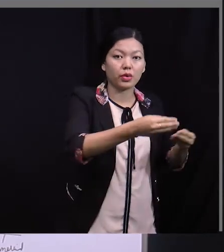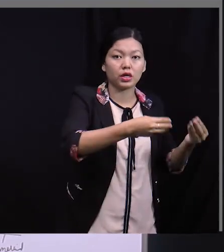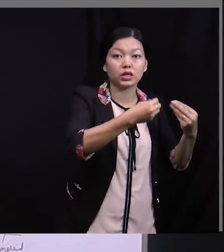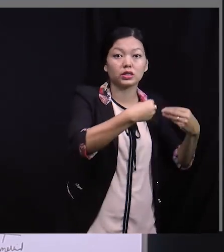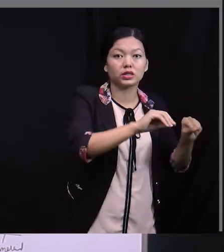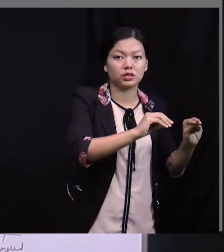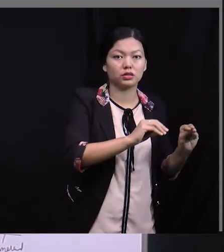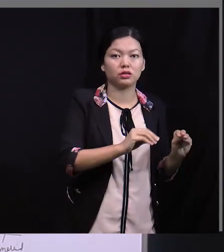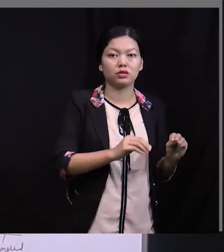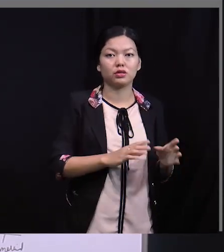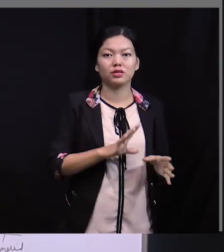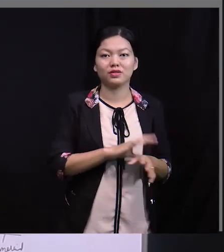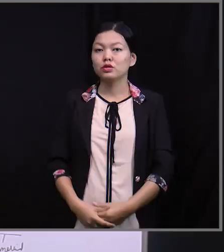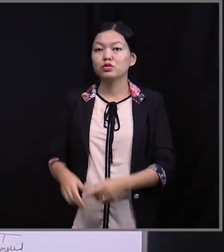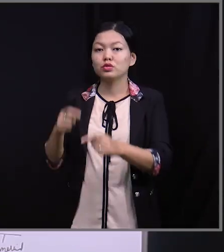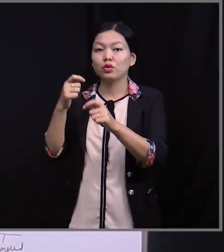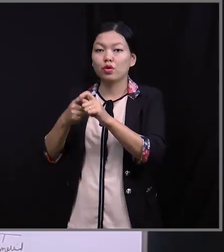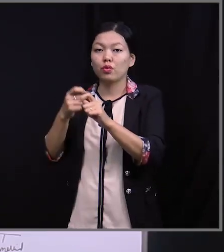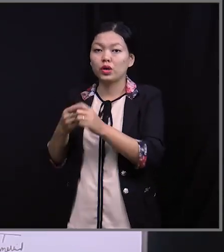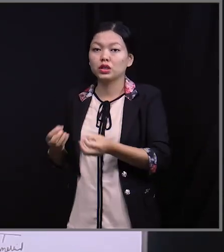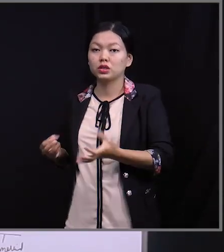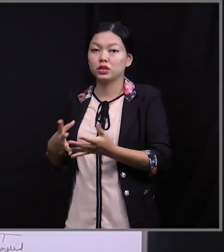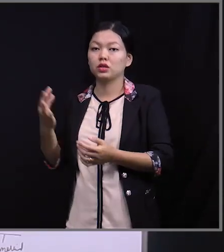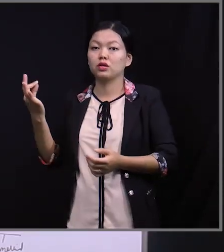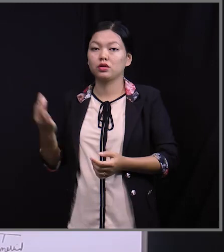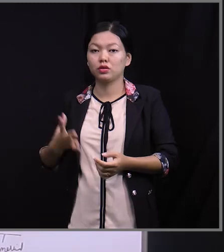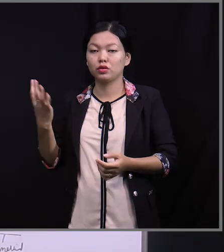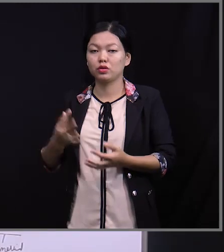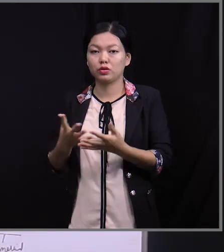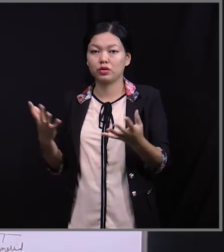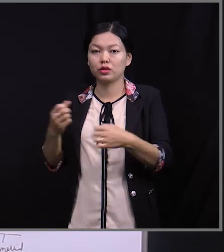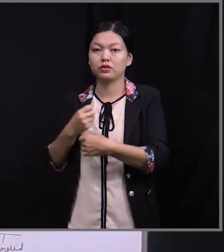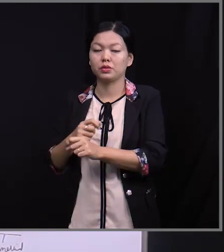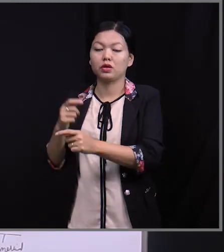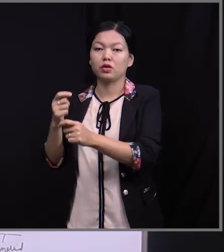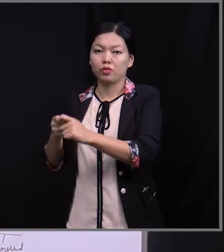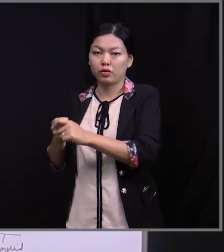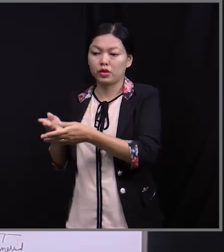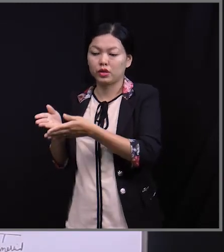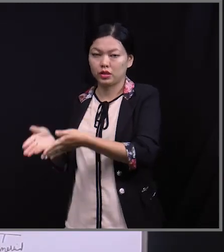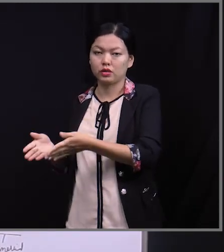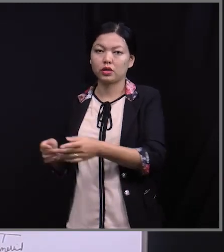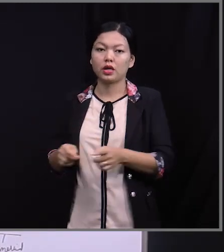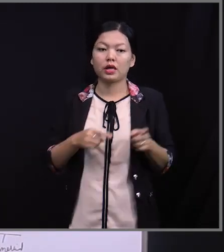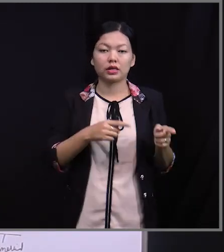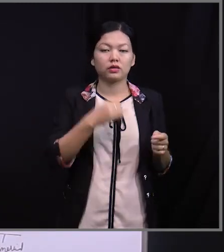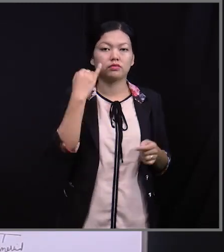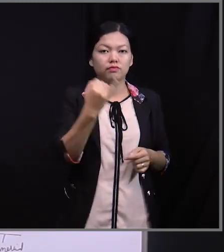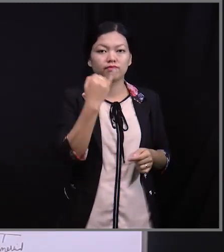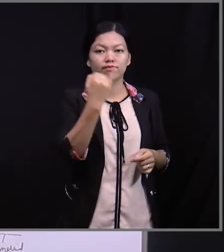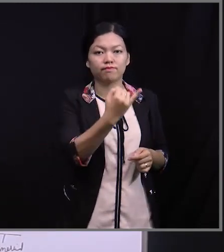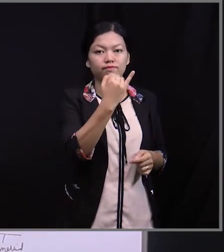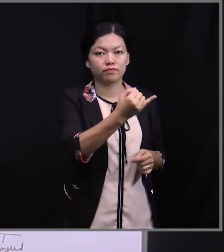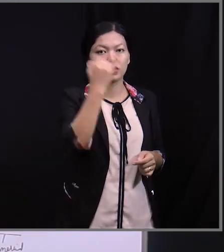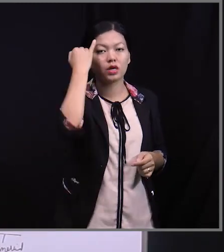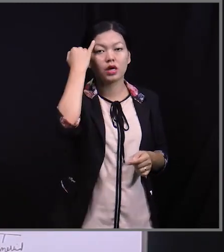So detailed investigation. Once we discover the idea, the second step that we need to do is